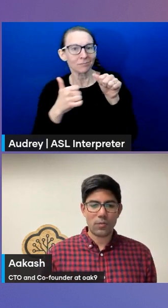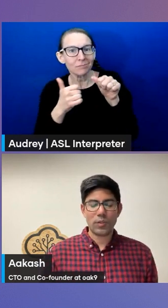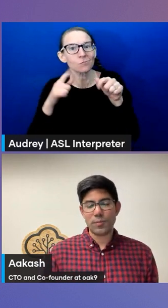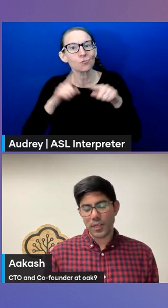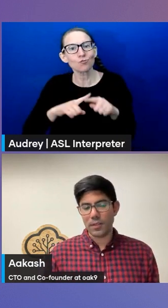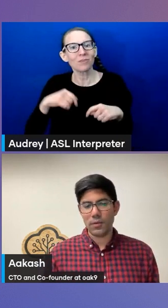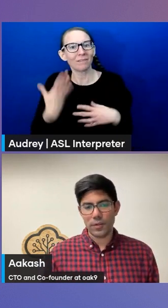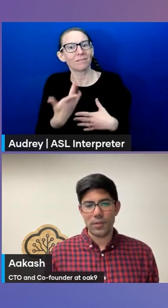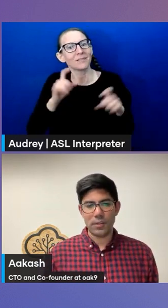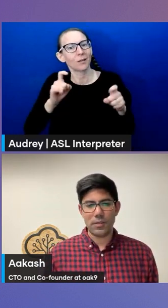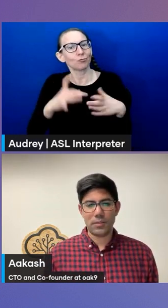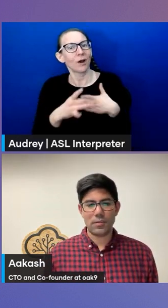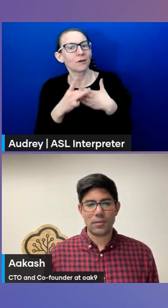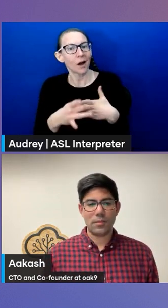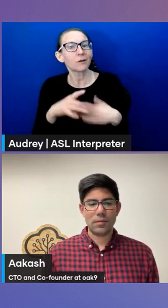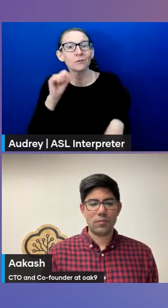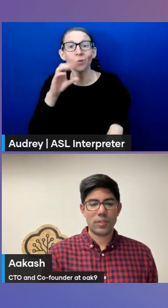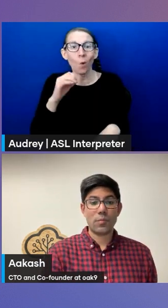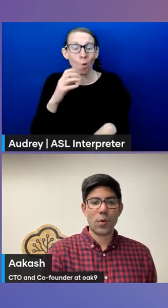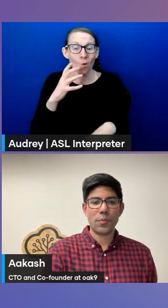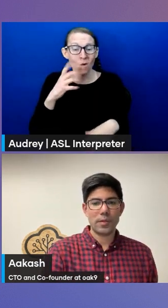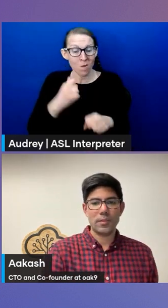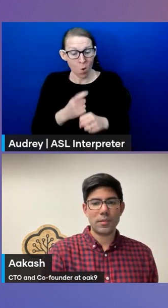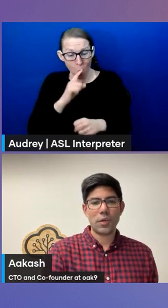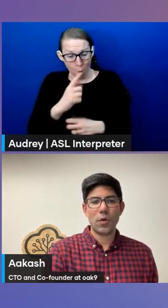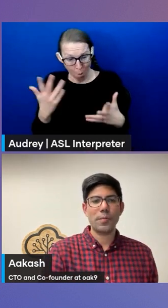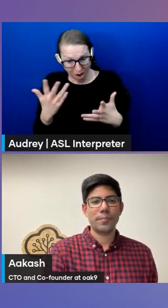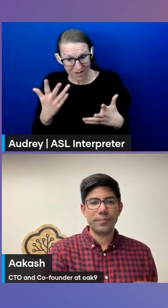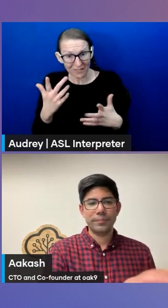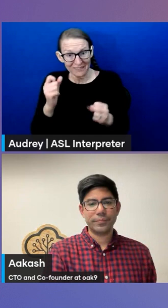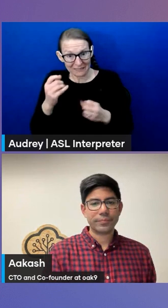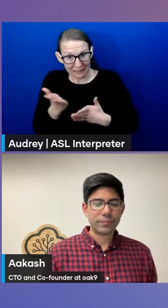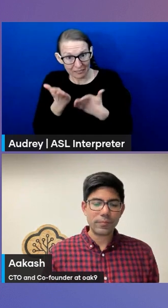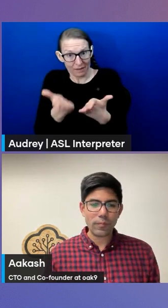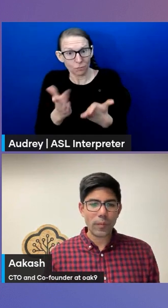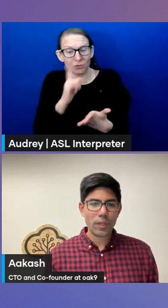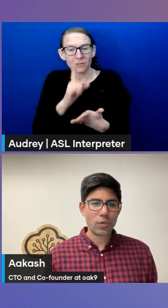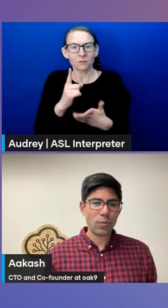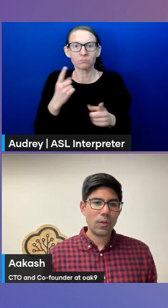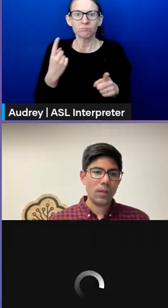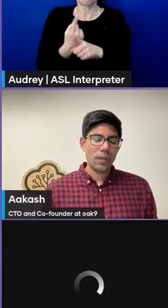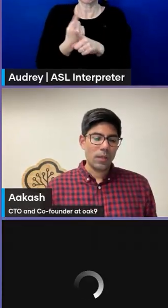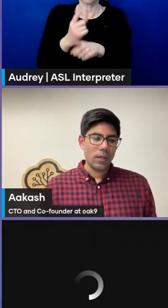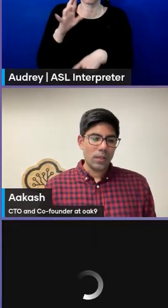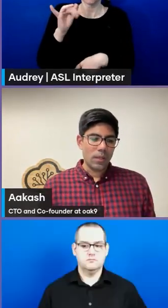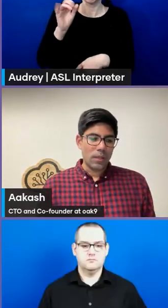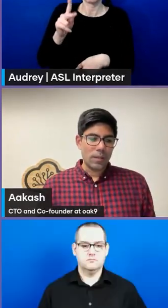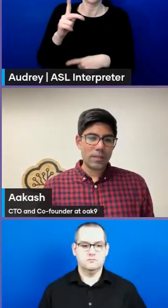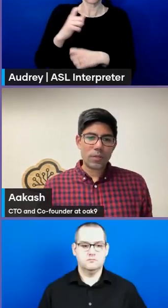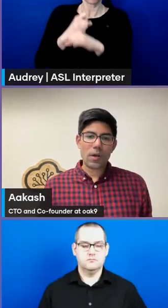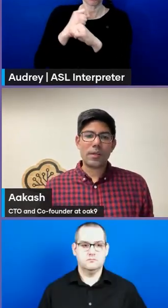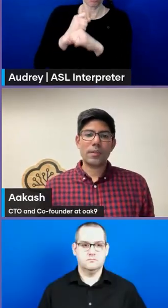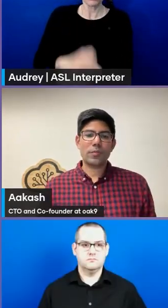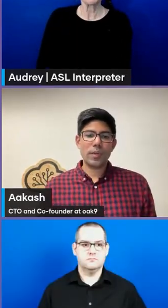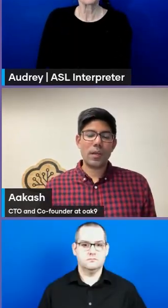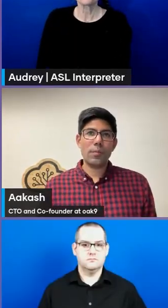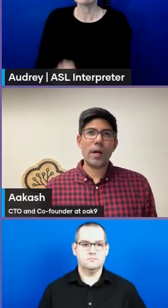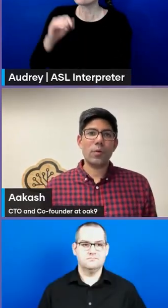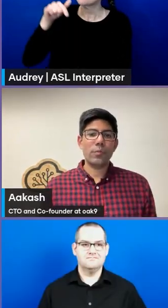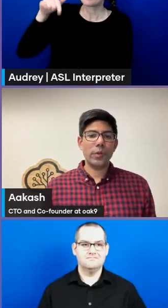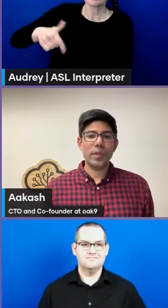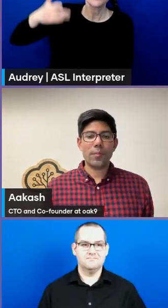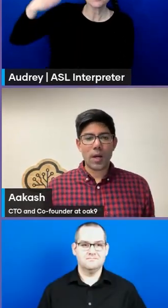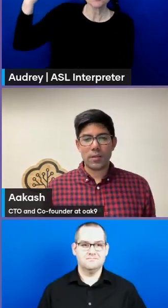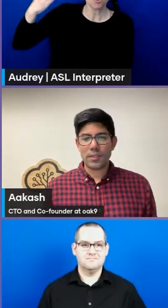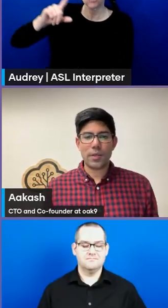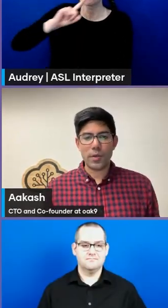so that what's being delivered is risk appropriately secure. So this talk is really